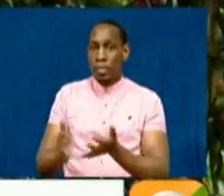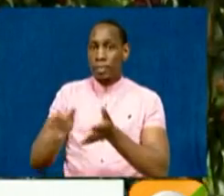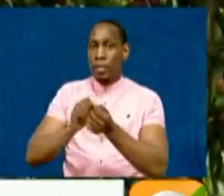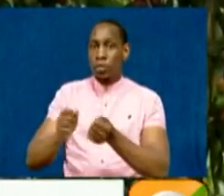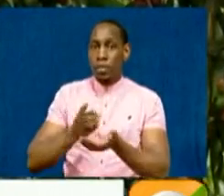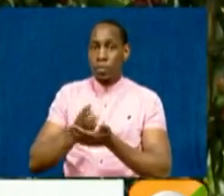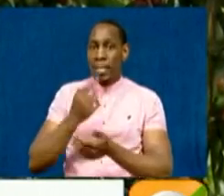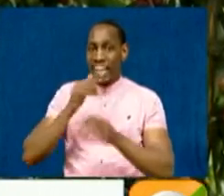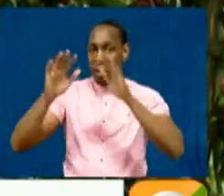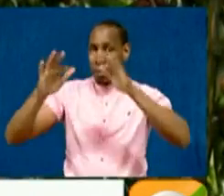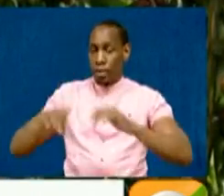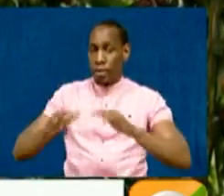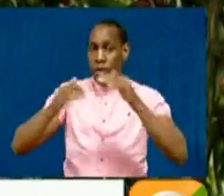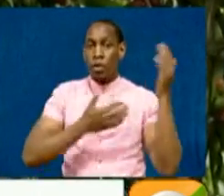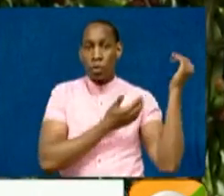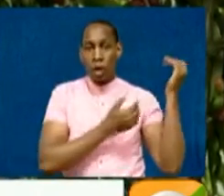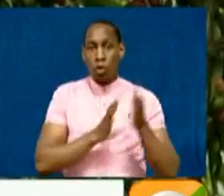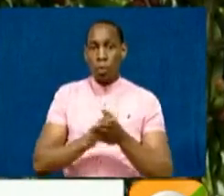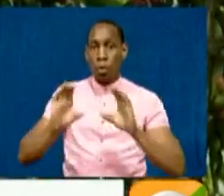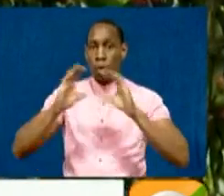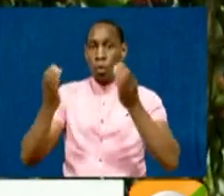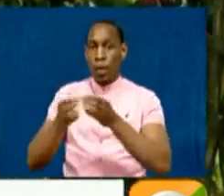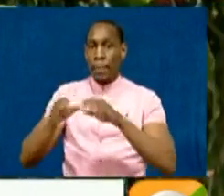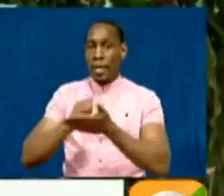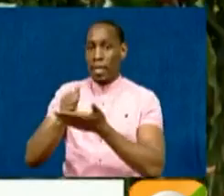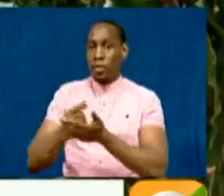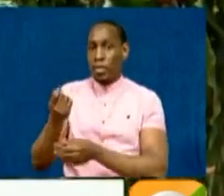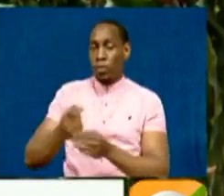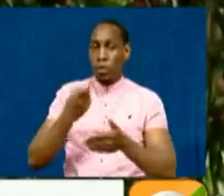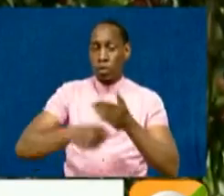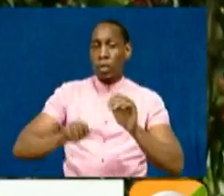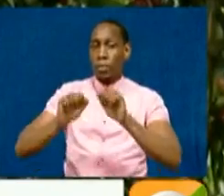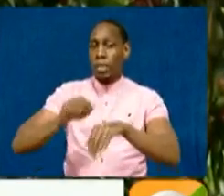kwa vile kahawa soko ya dunia ni kidogo, tuna bei inaweza kuwa mzuri.